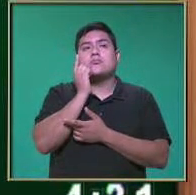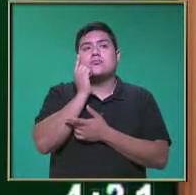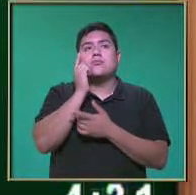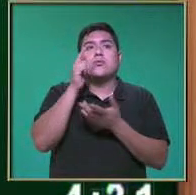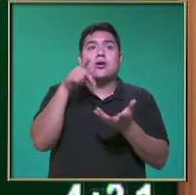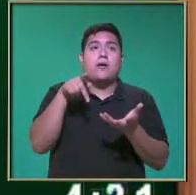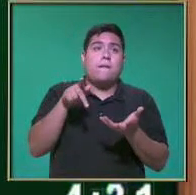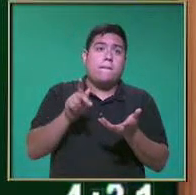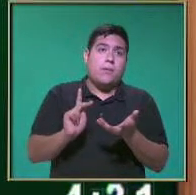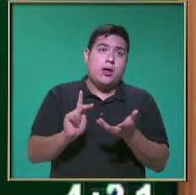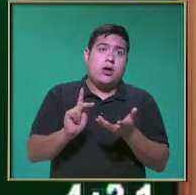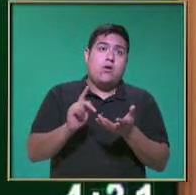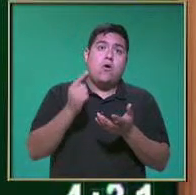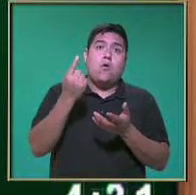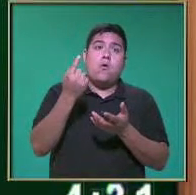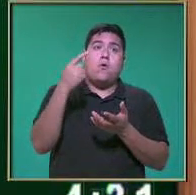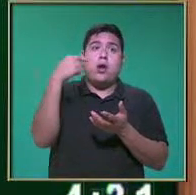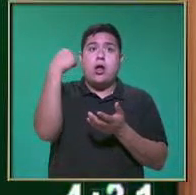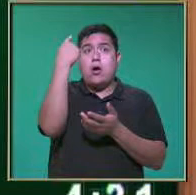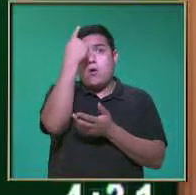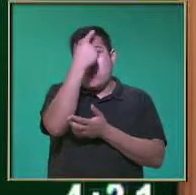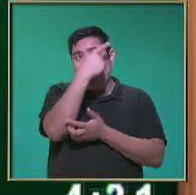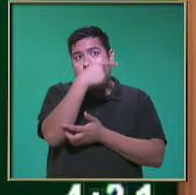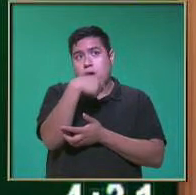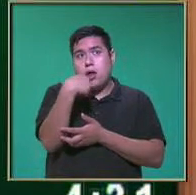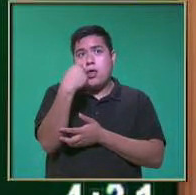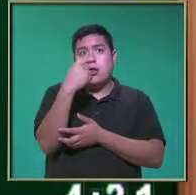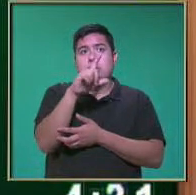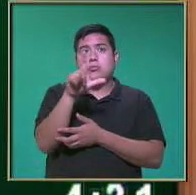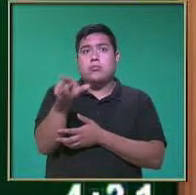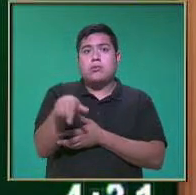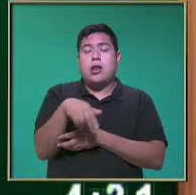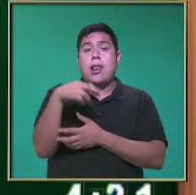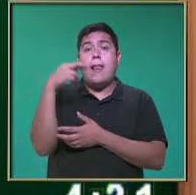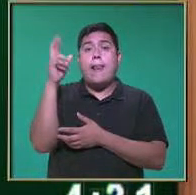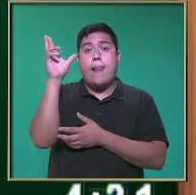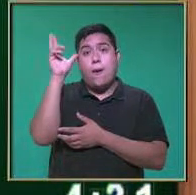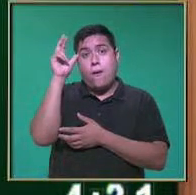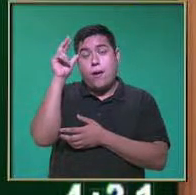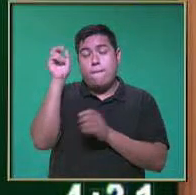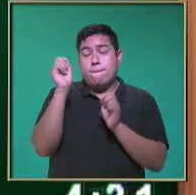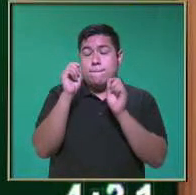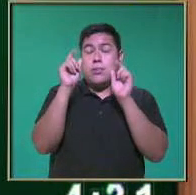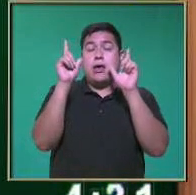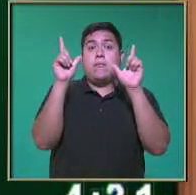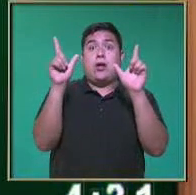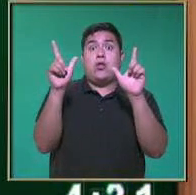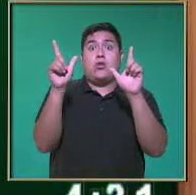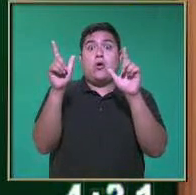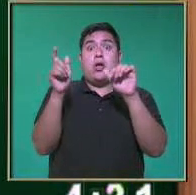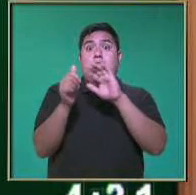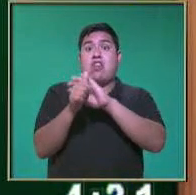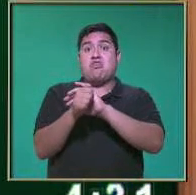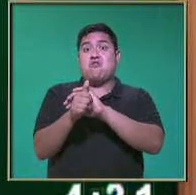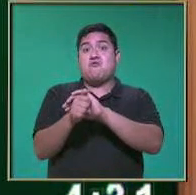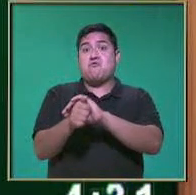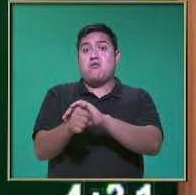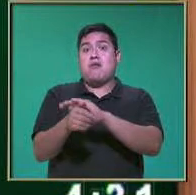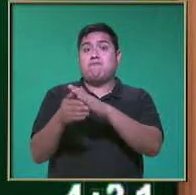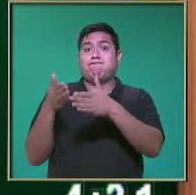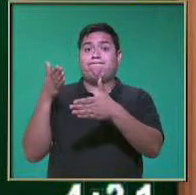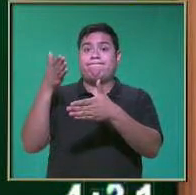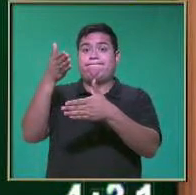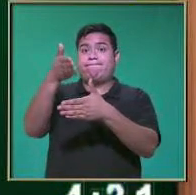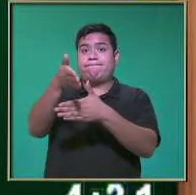the hare was still confident that he could win. The hare ran and ran and very fast, but he arrived